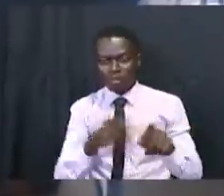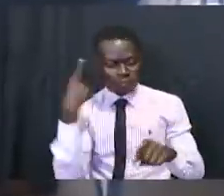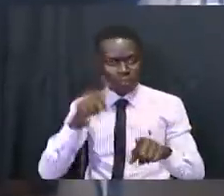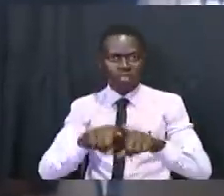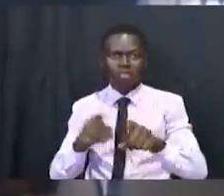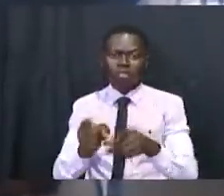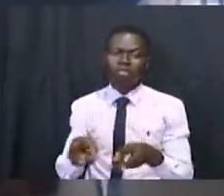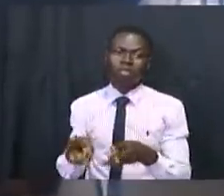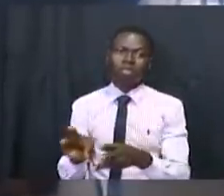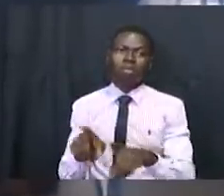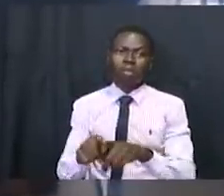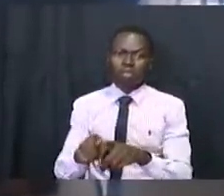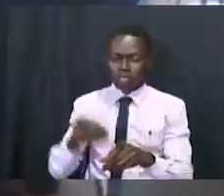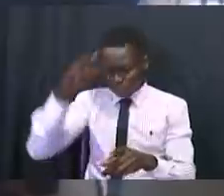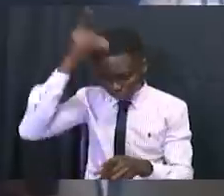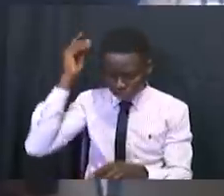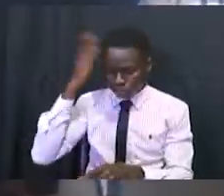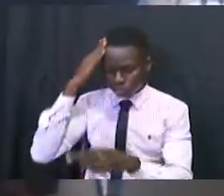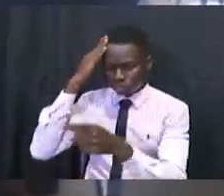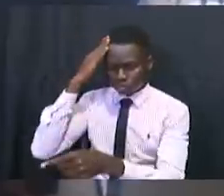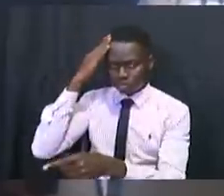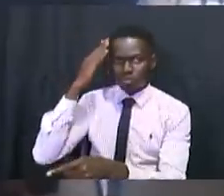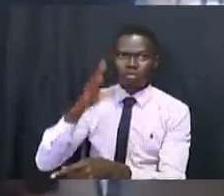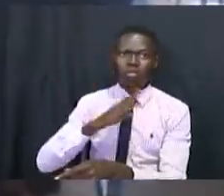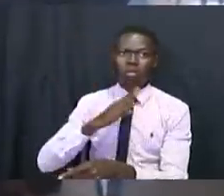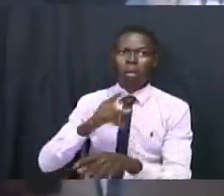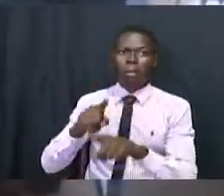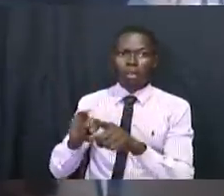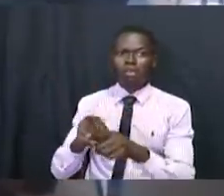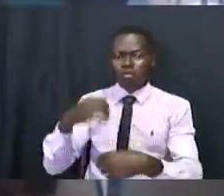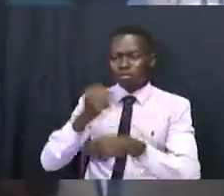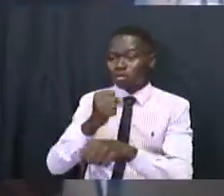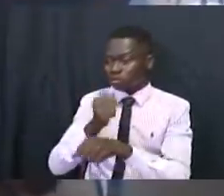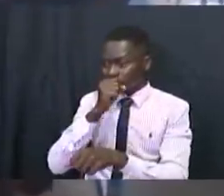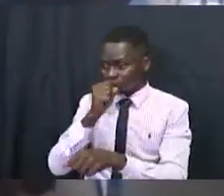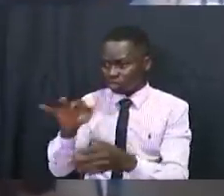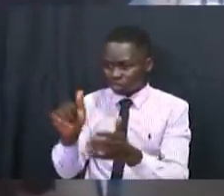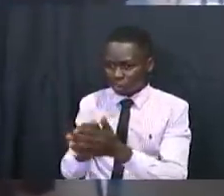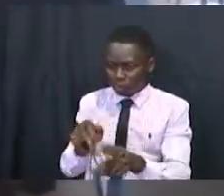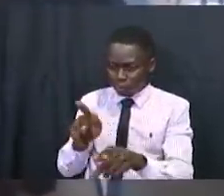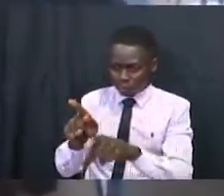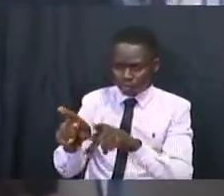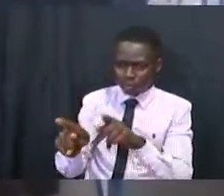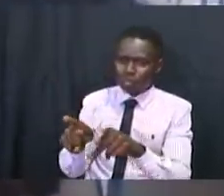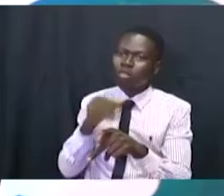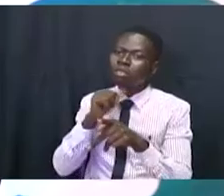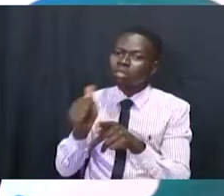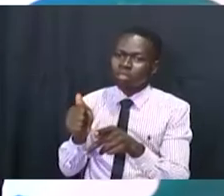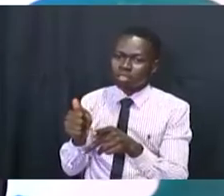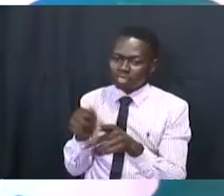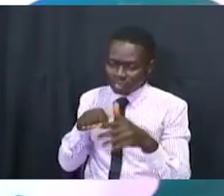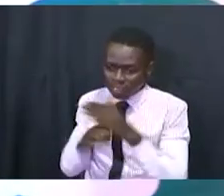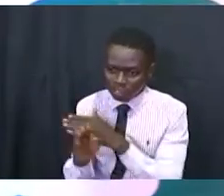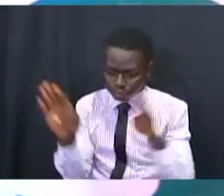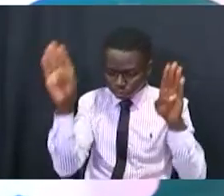Daniel realized that unless they were sure, they would not get in trouble